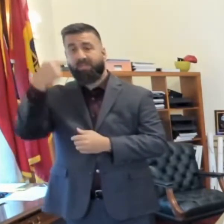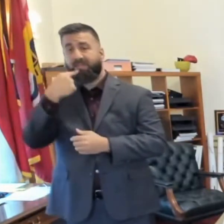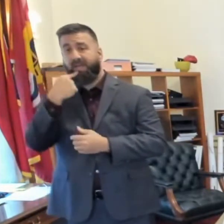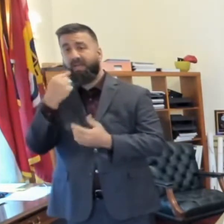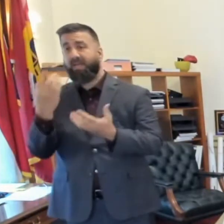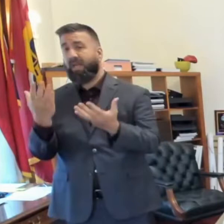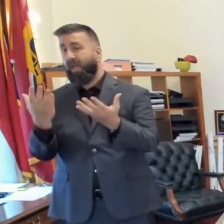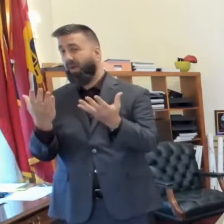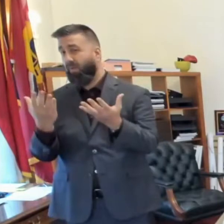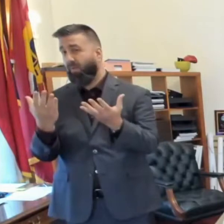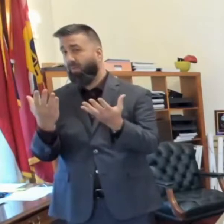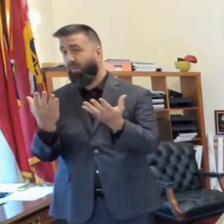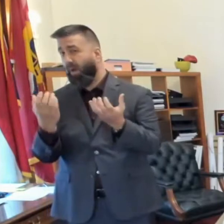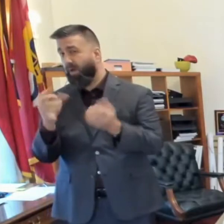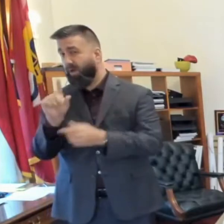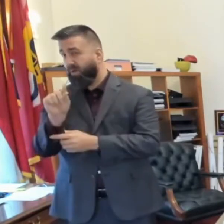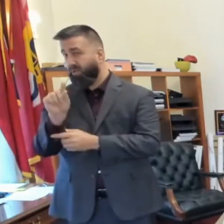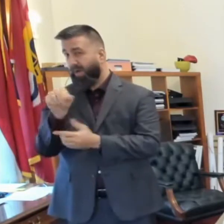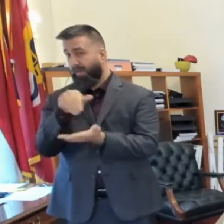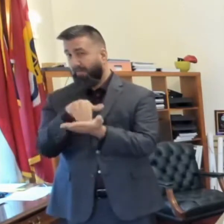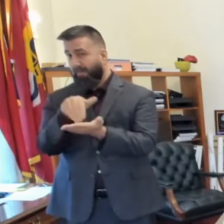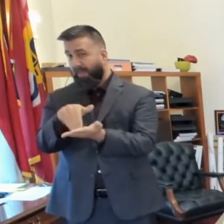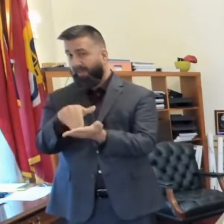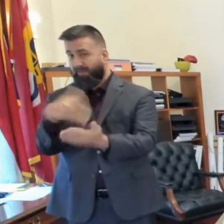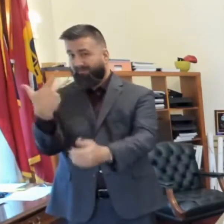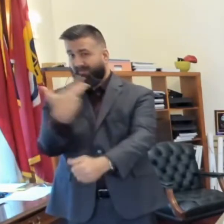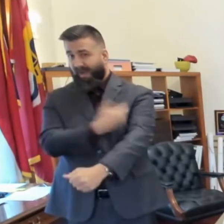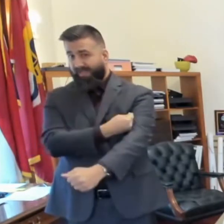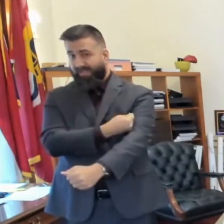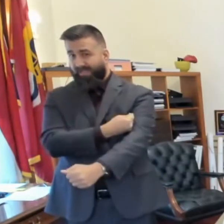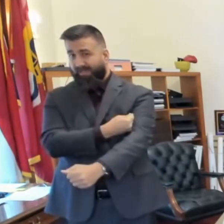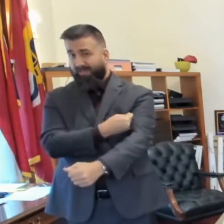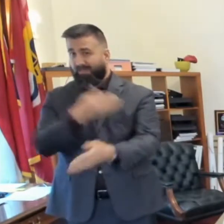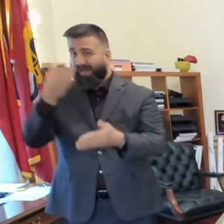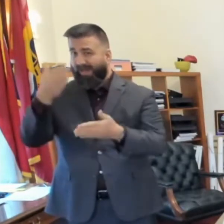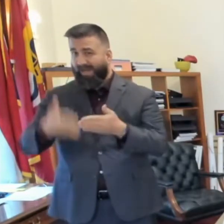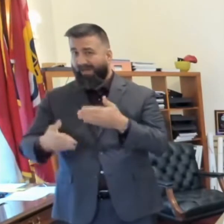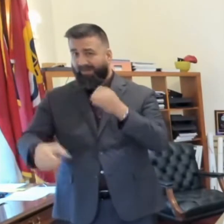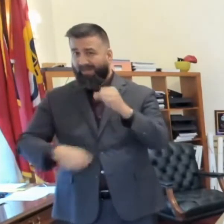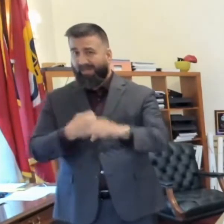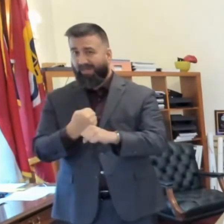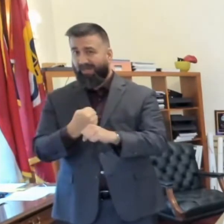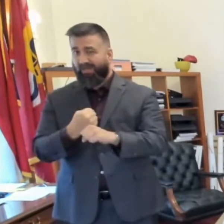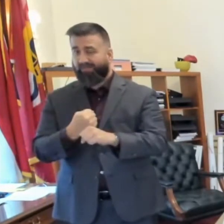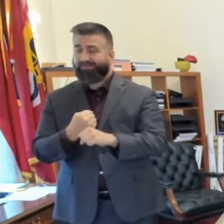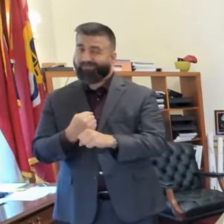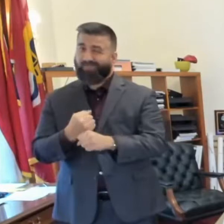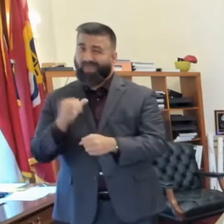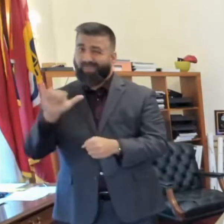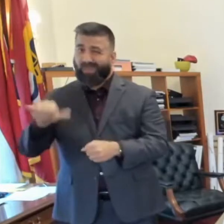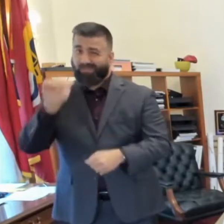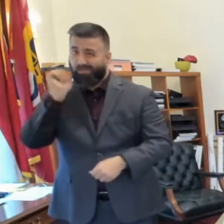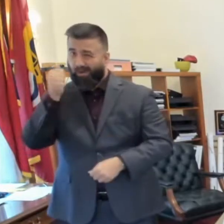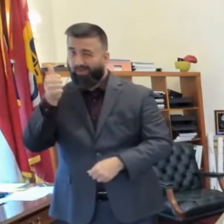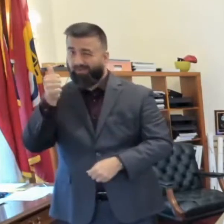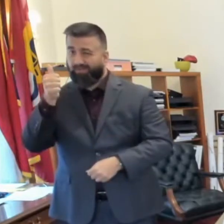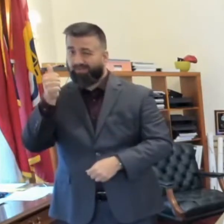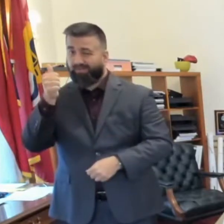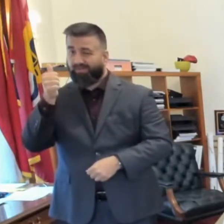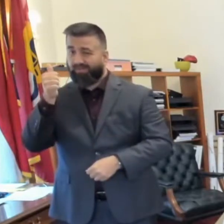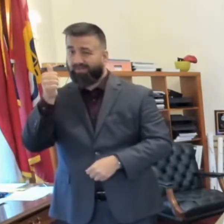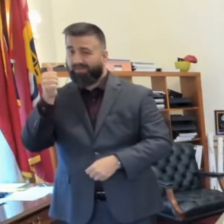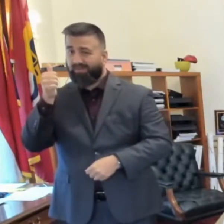have 20 million doses by the end of the year. Well, the end of the year is tomorrow. And of